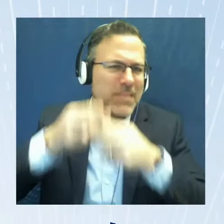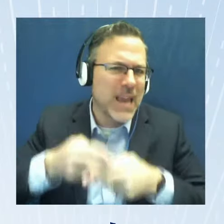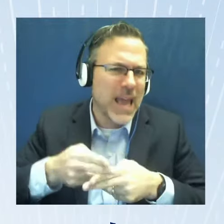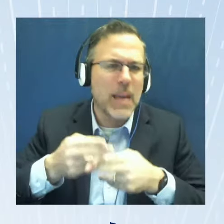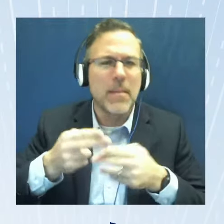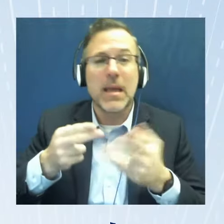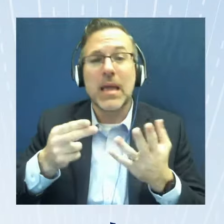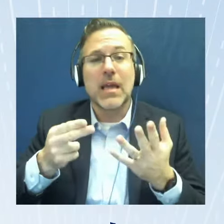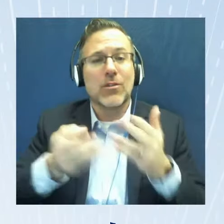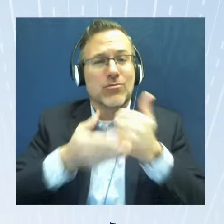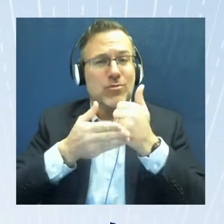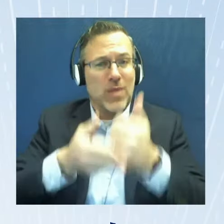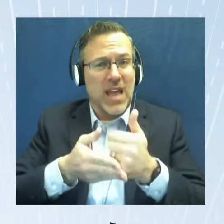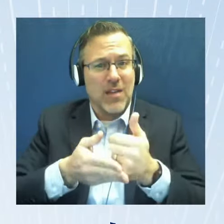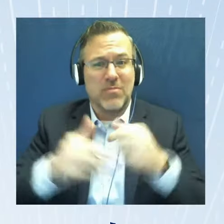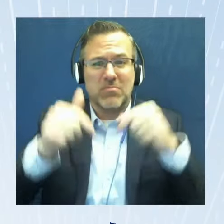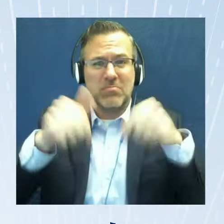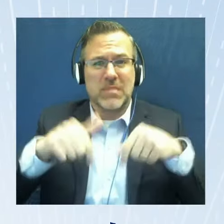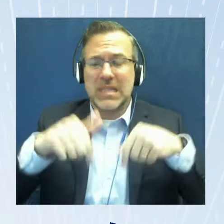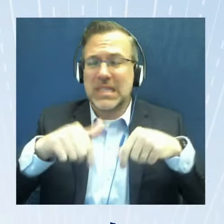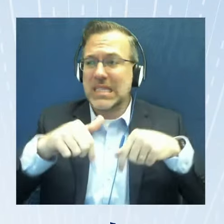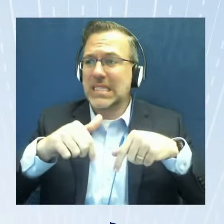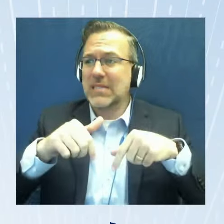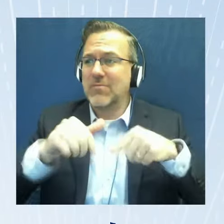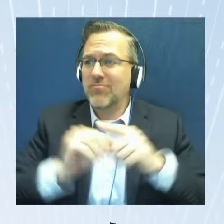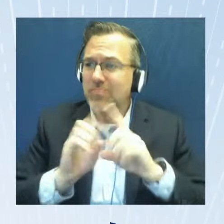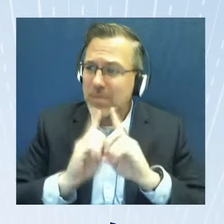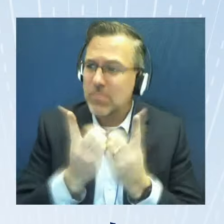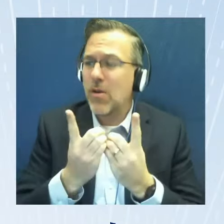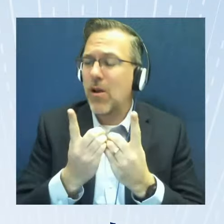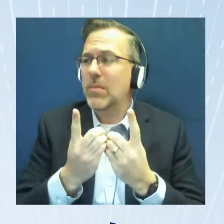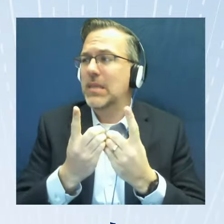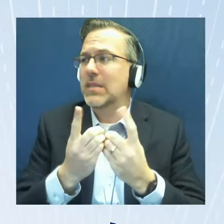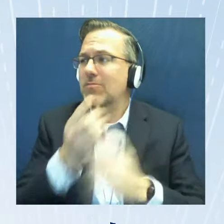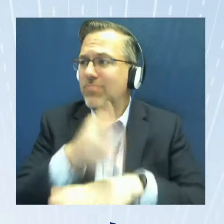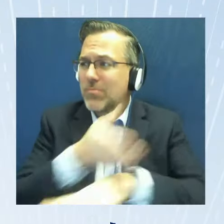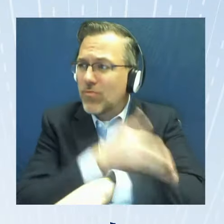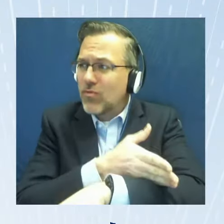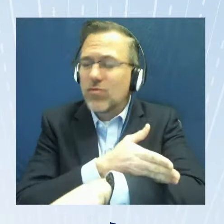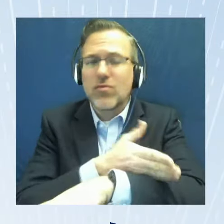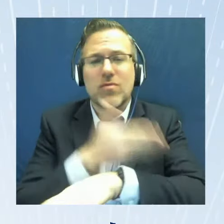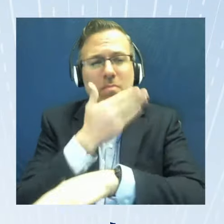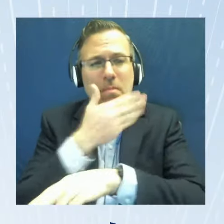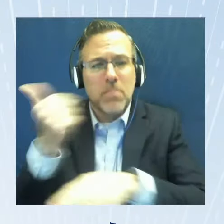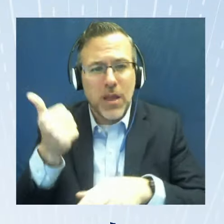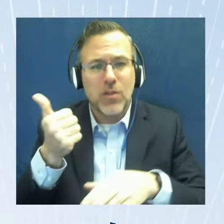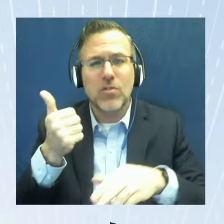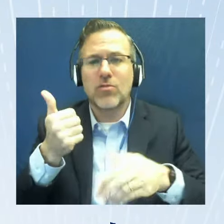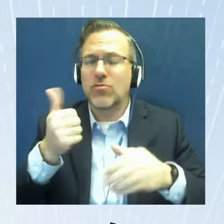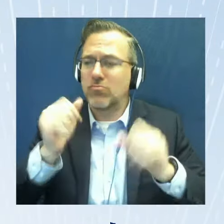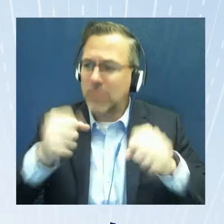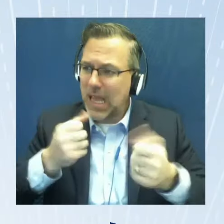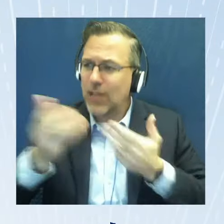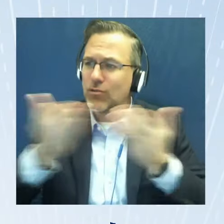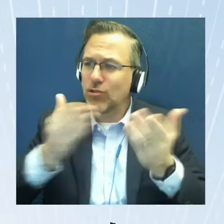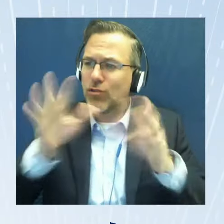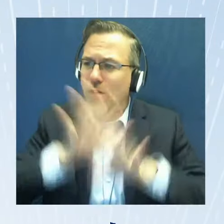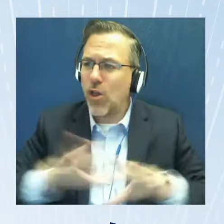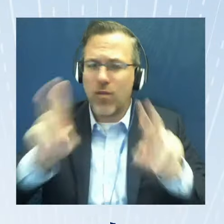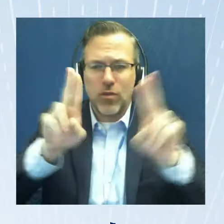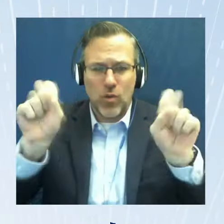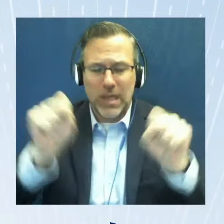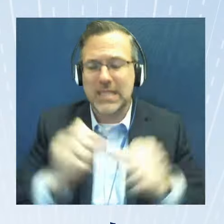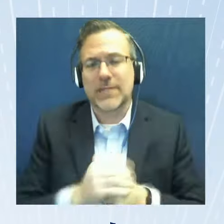making our department better and better able to serve the entire country. It begins with